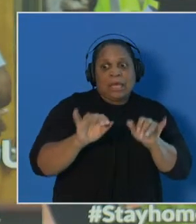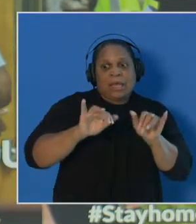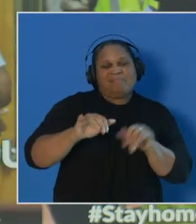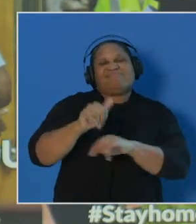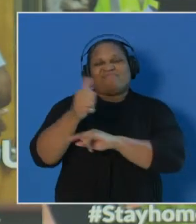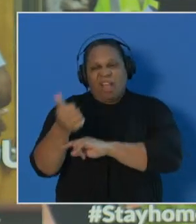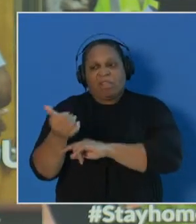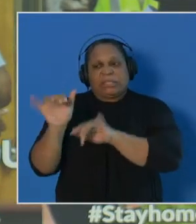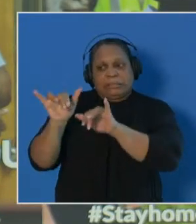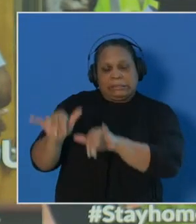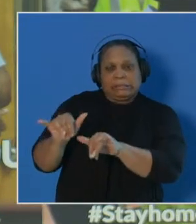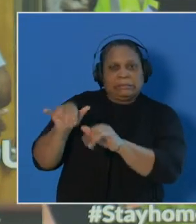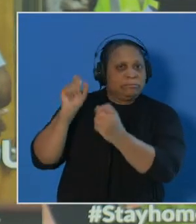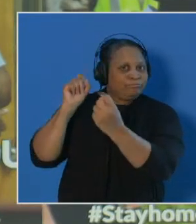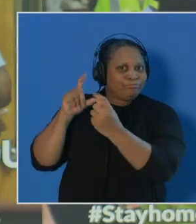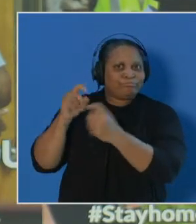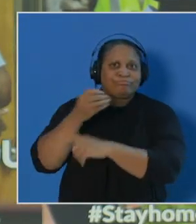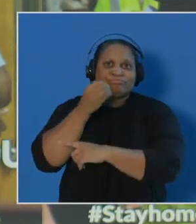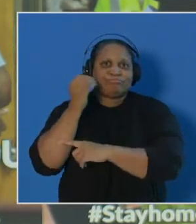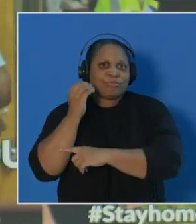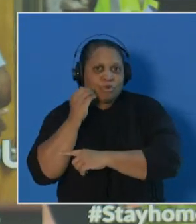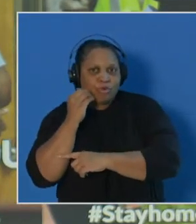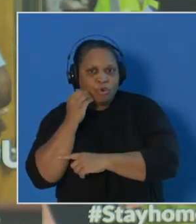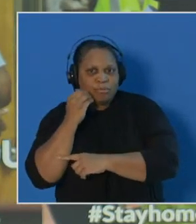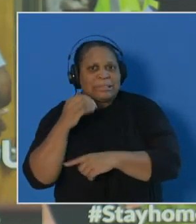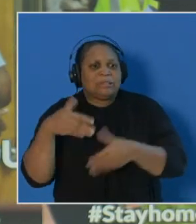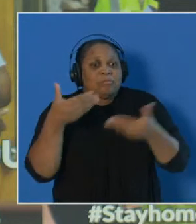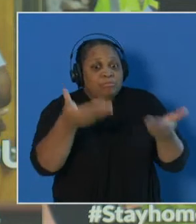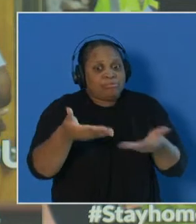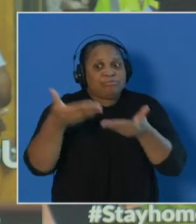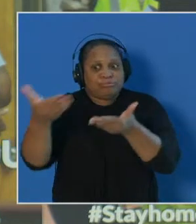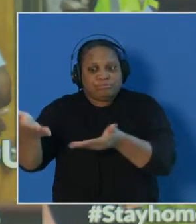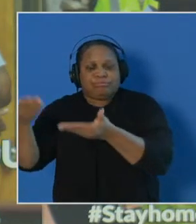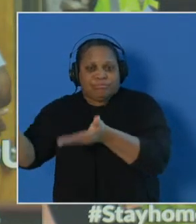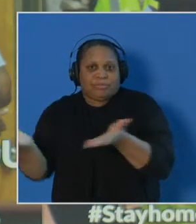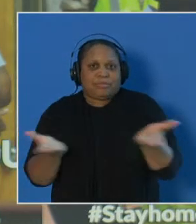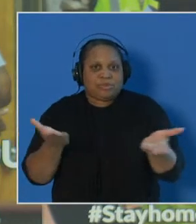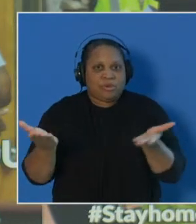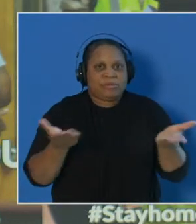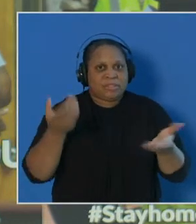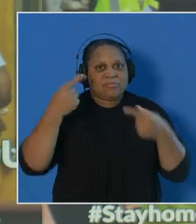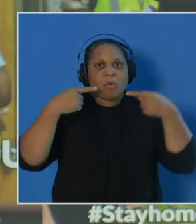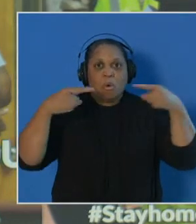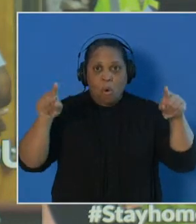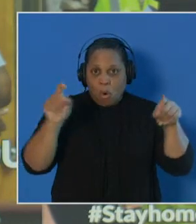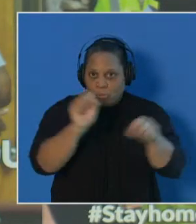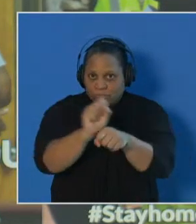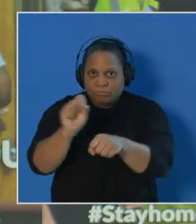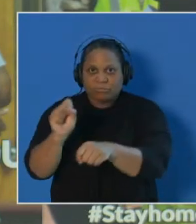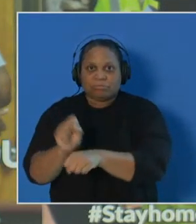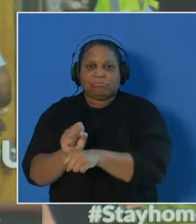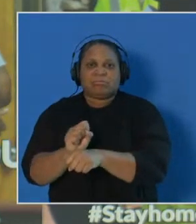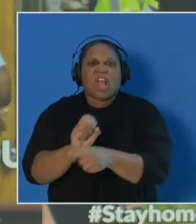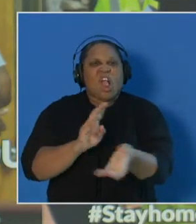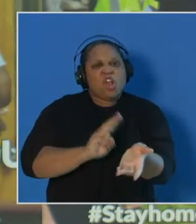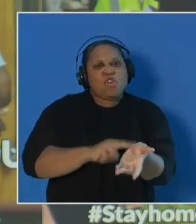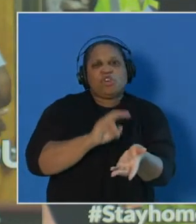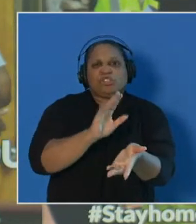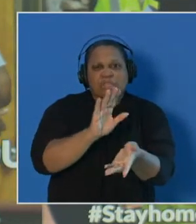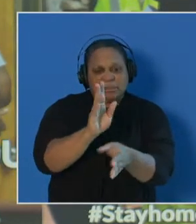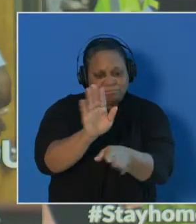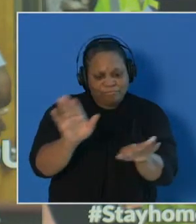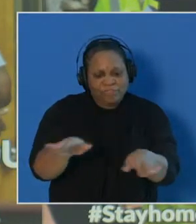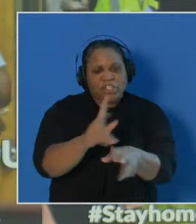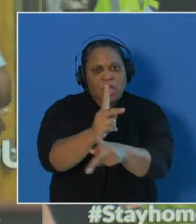from home, while we provide seamless service to the public for all public services. Nurseries and childcare will begin